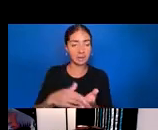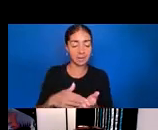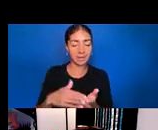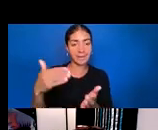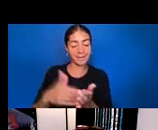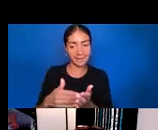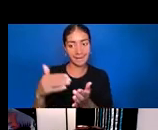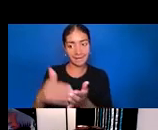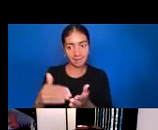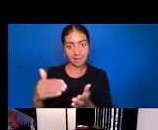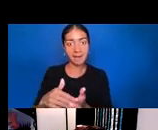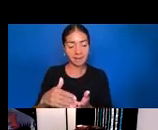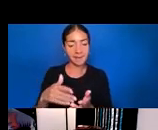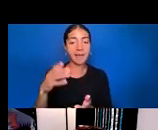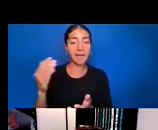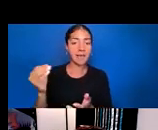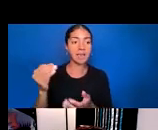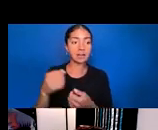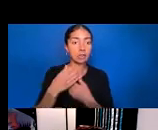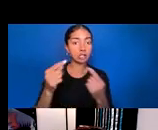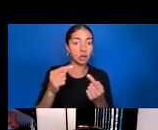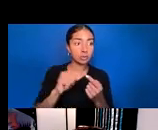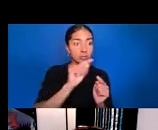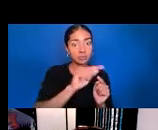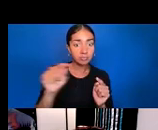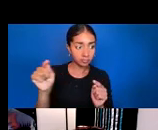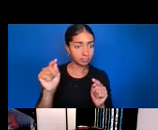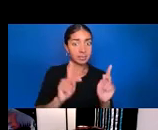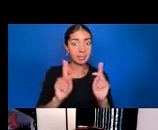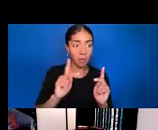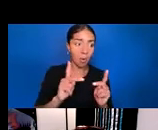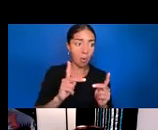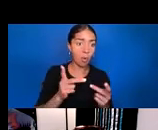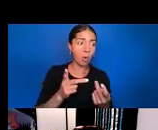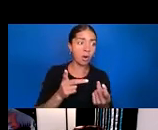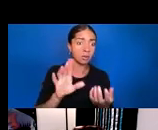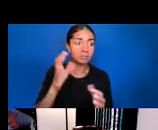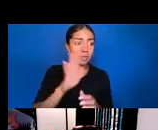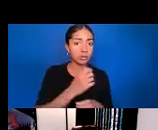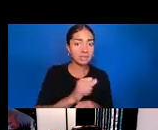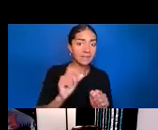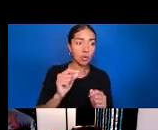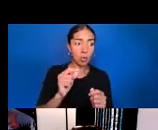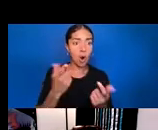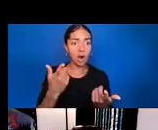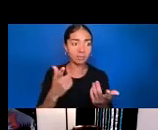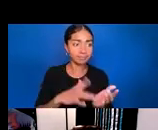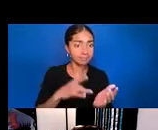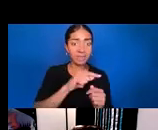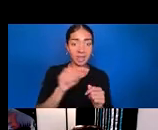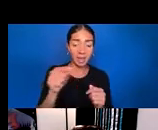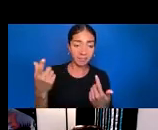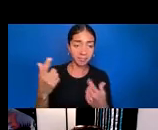or compromised people's safety or actually violated them. For advocates, there is a